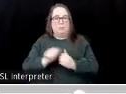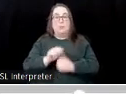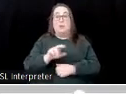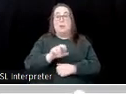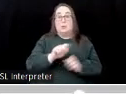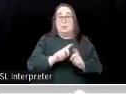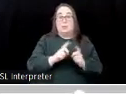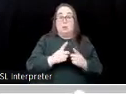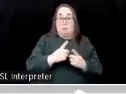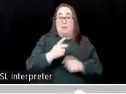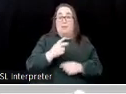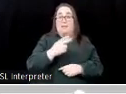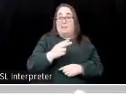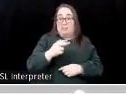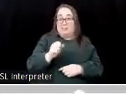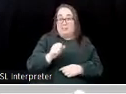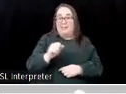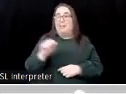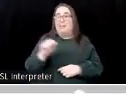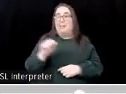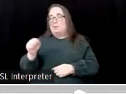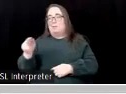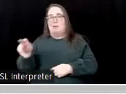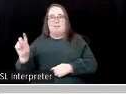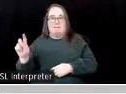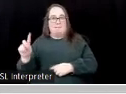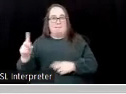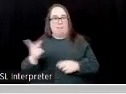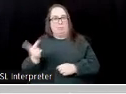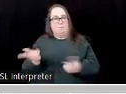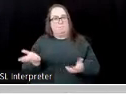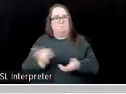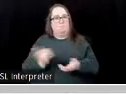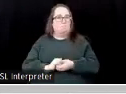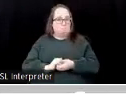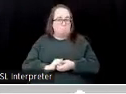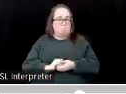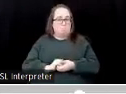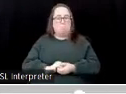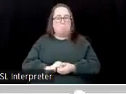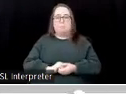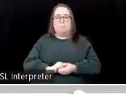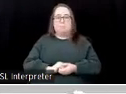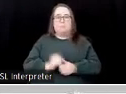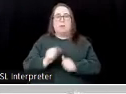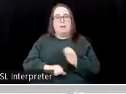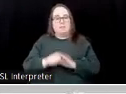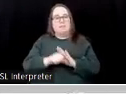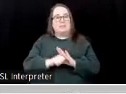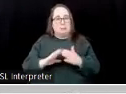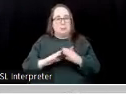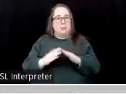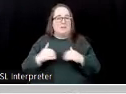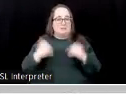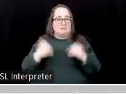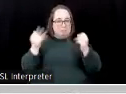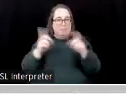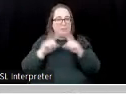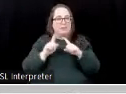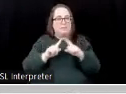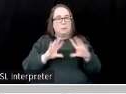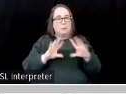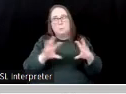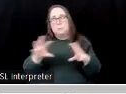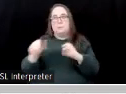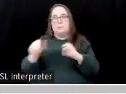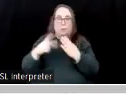of Health and Human Services and the U.S. Department of Housing and Urban Development. In every state and community, there are a number of entities and